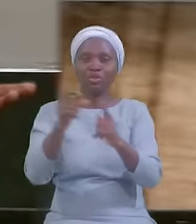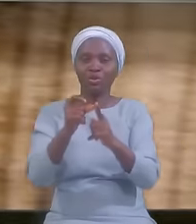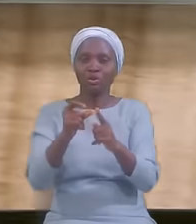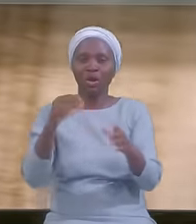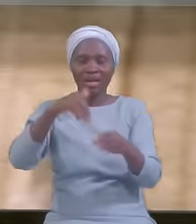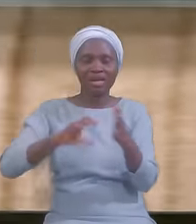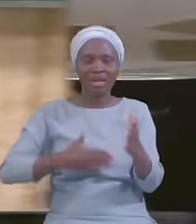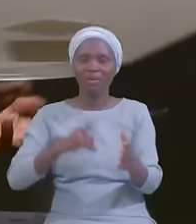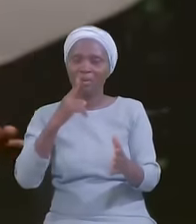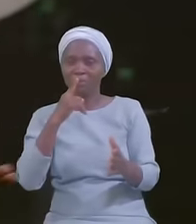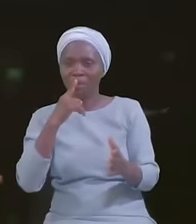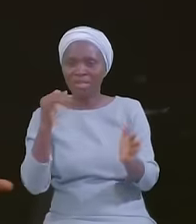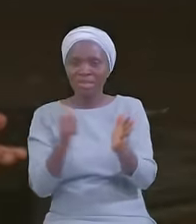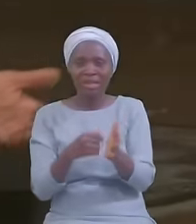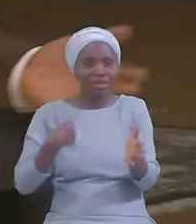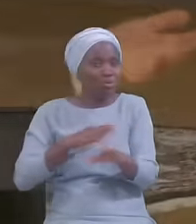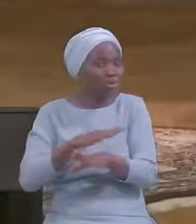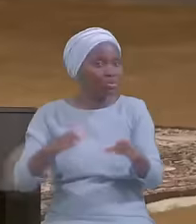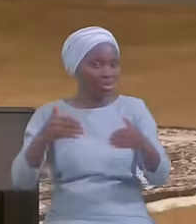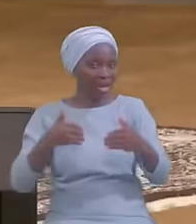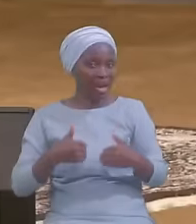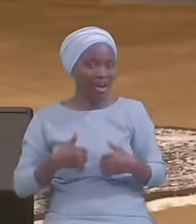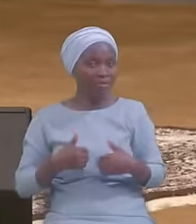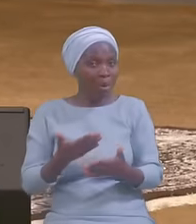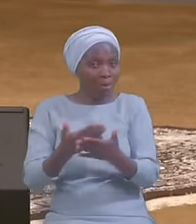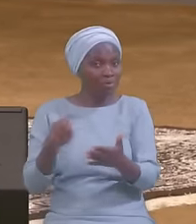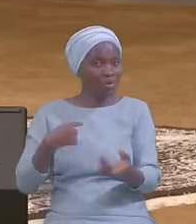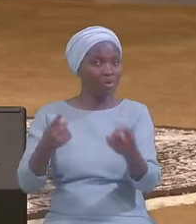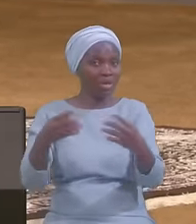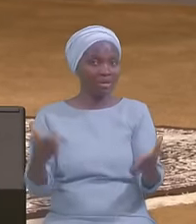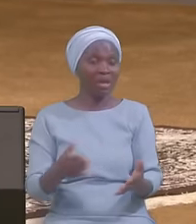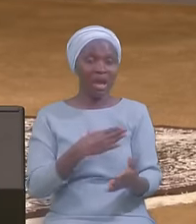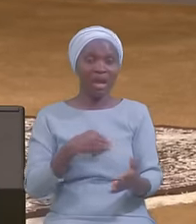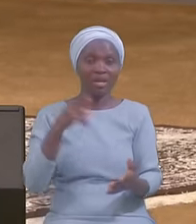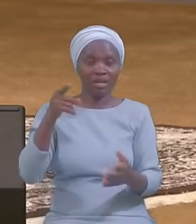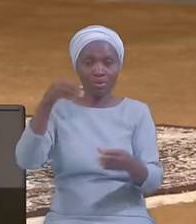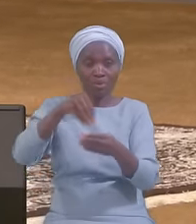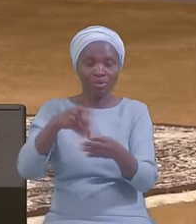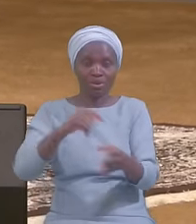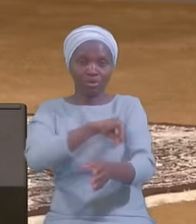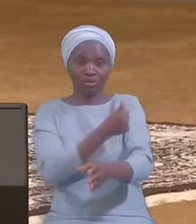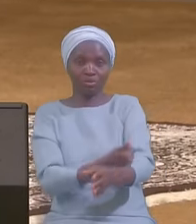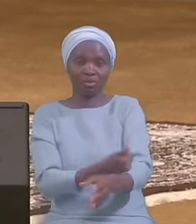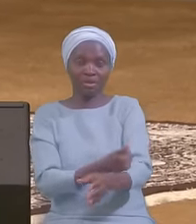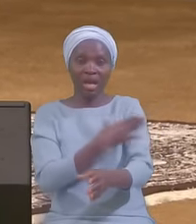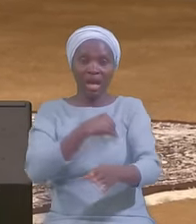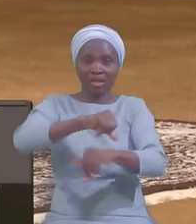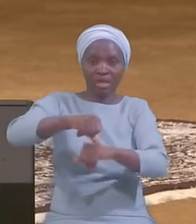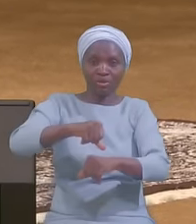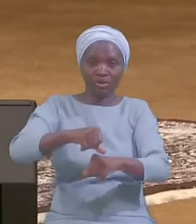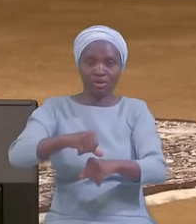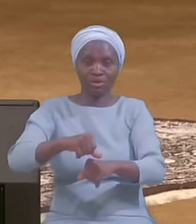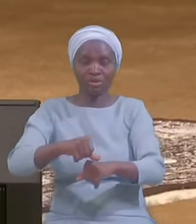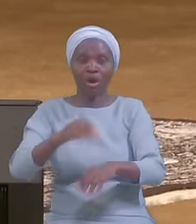our mouth that we didn't have before we came. And he puts an authority, an anointing